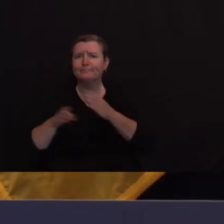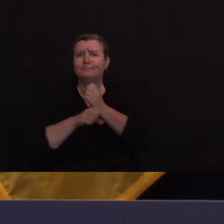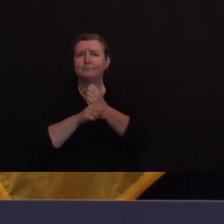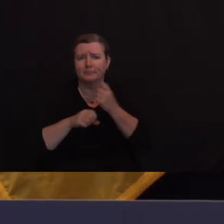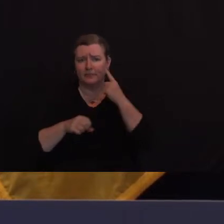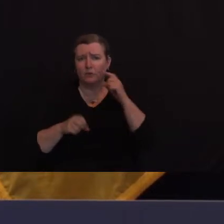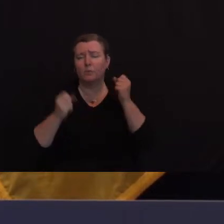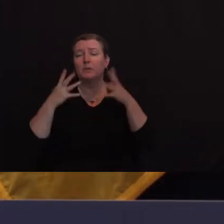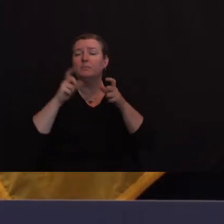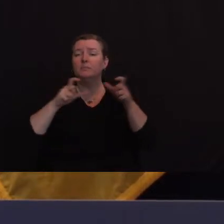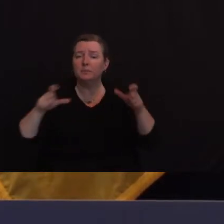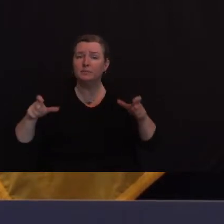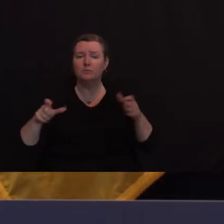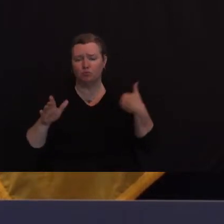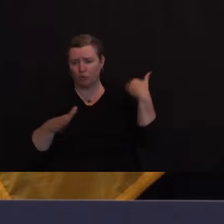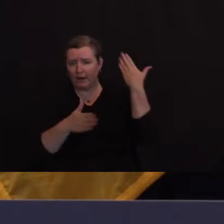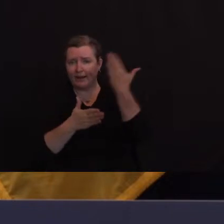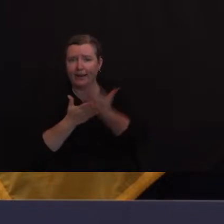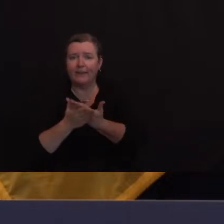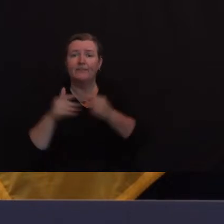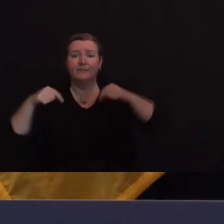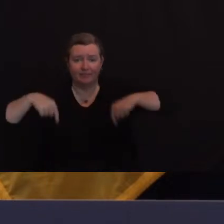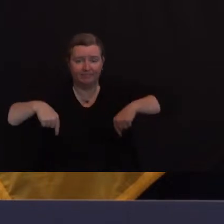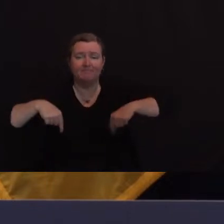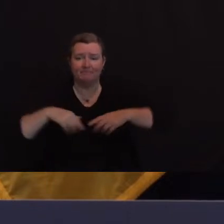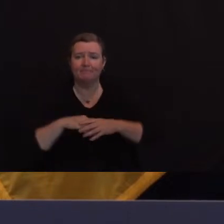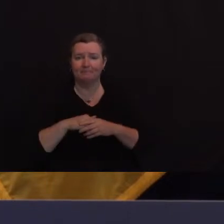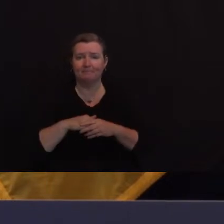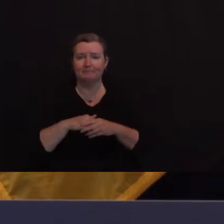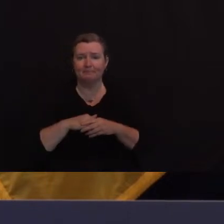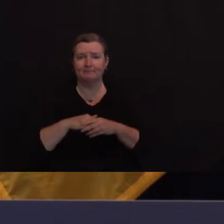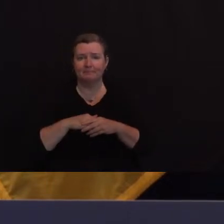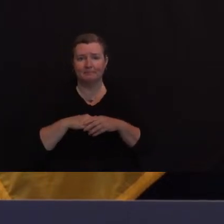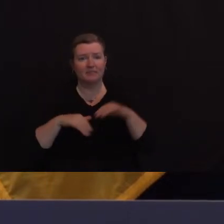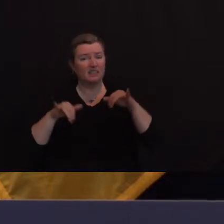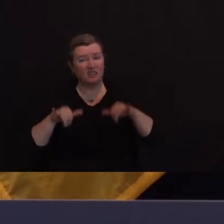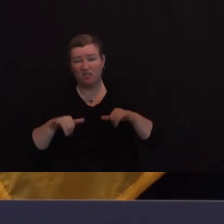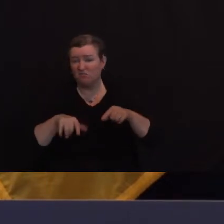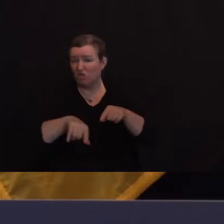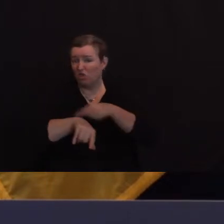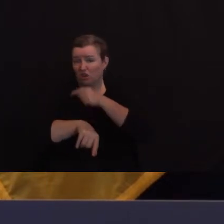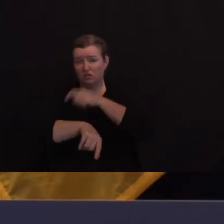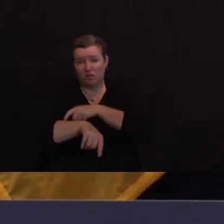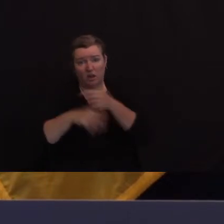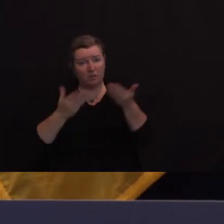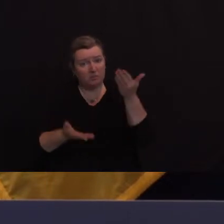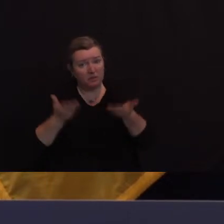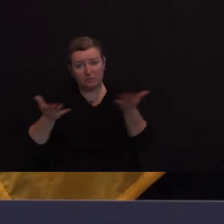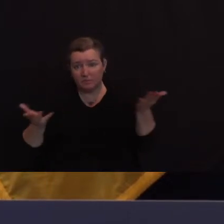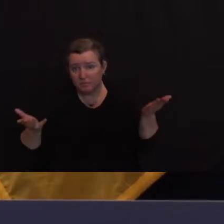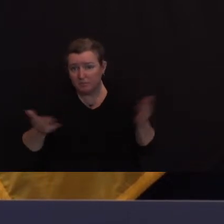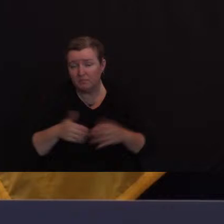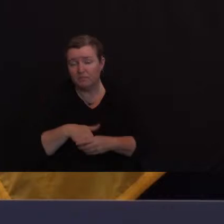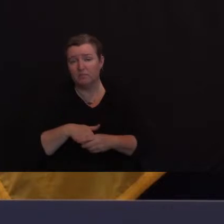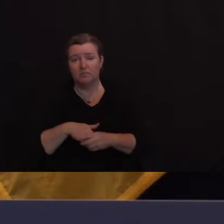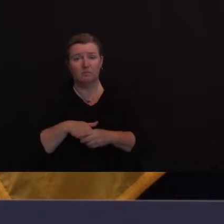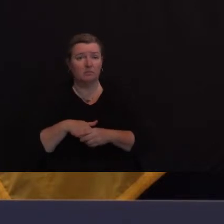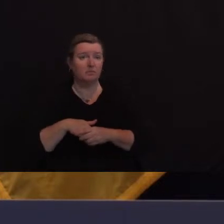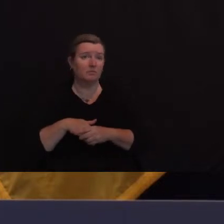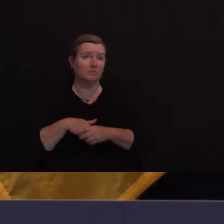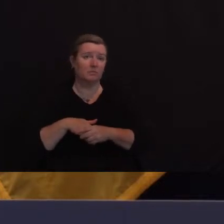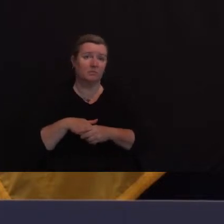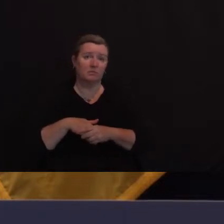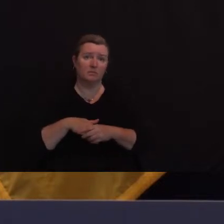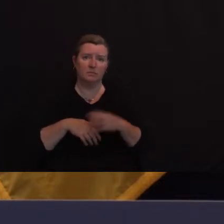be at the joint base for a probably significant amount of time. As it relates to the numbers, how long they'll be